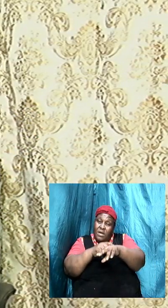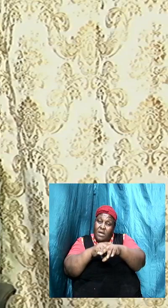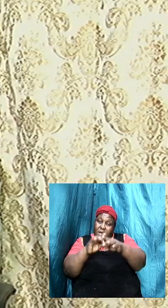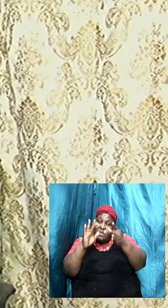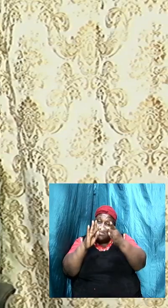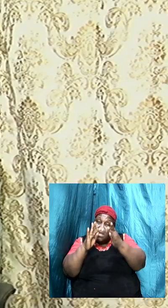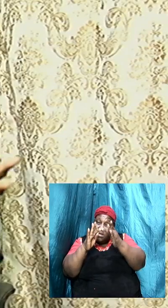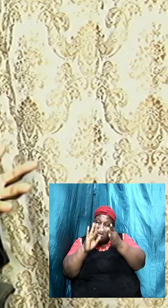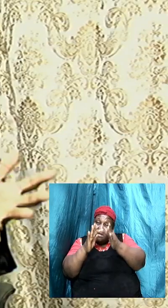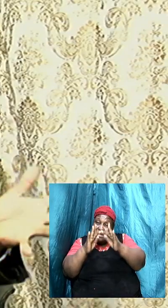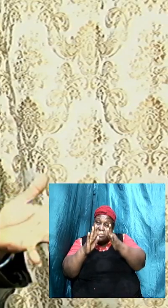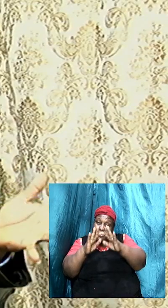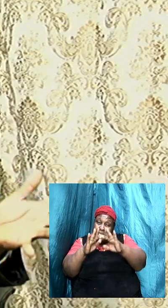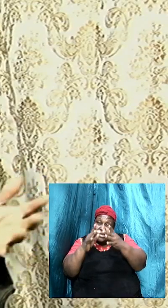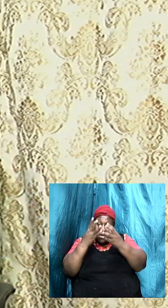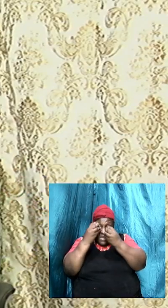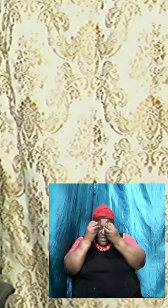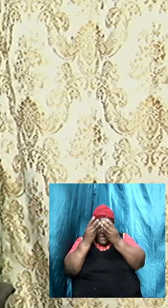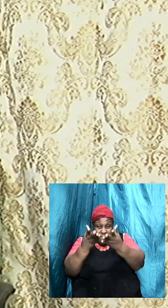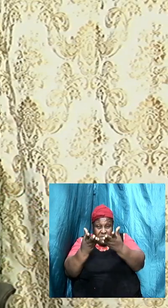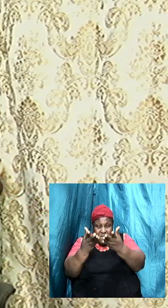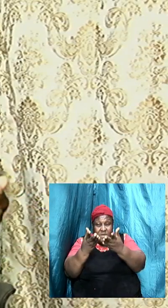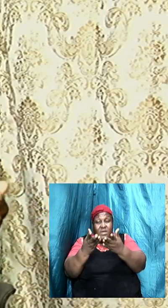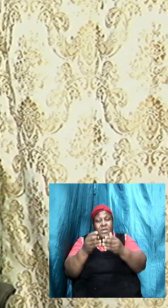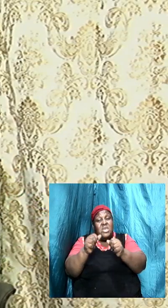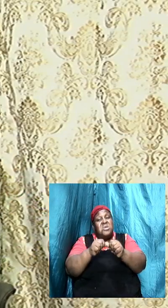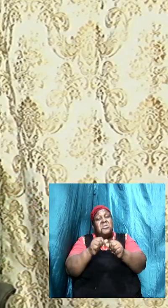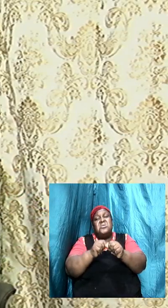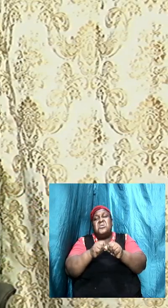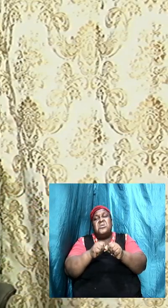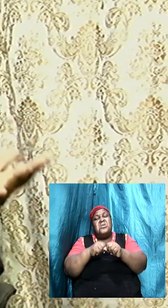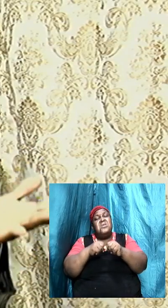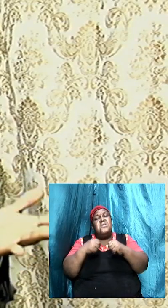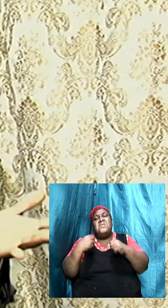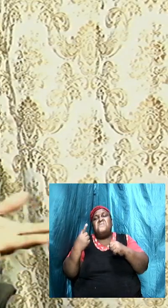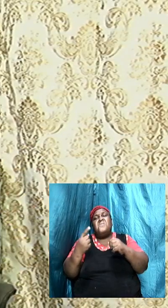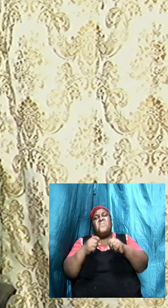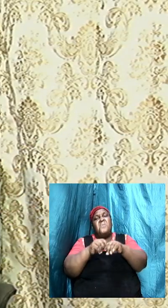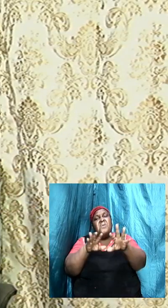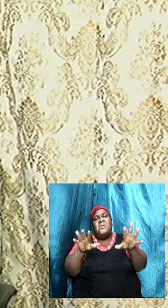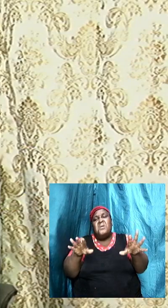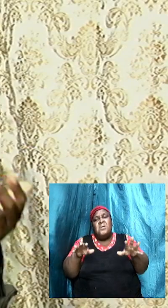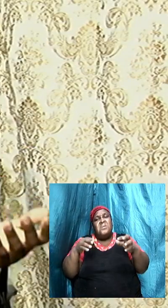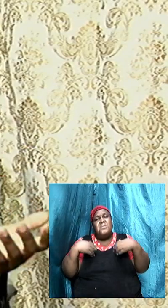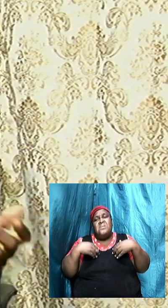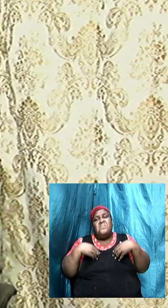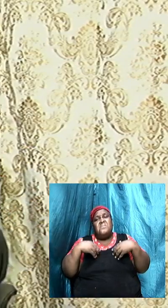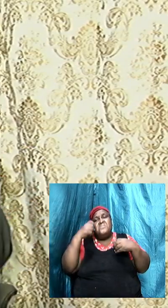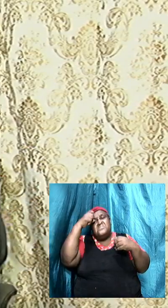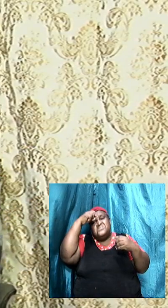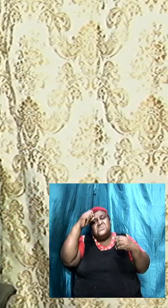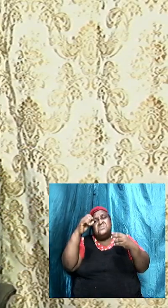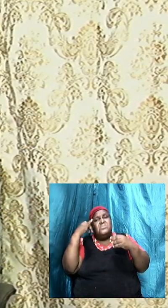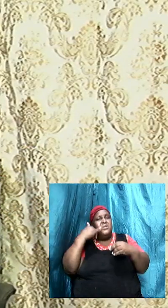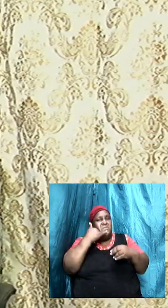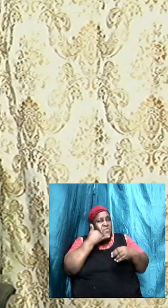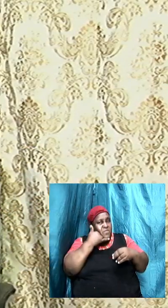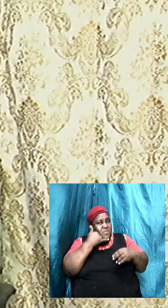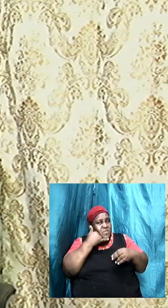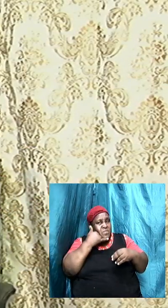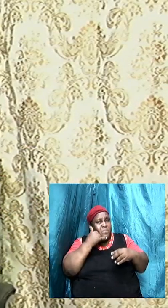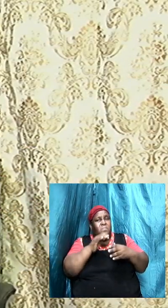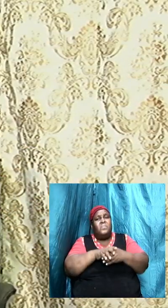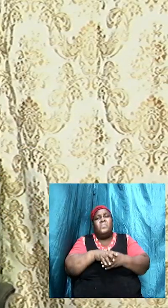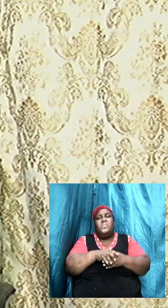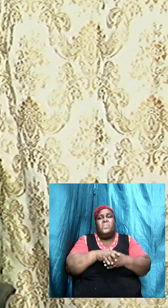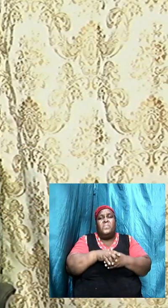So everybody have a smartphone. Chances are you're in Wi-Fi range all of the day. It can't be that we